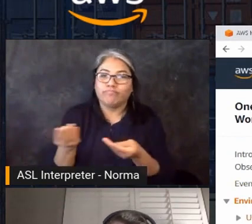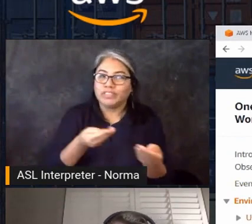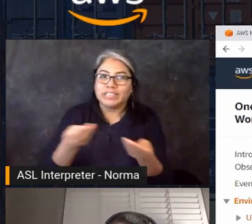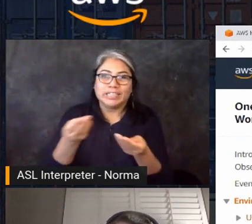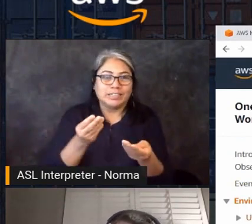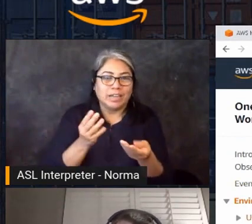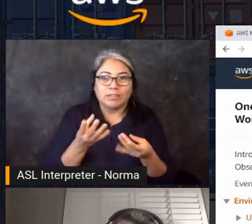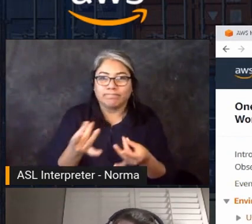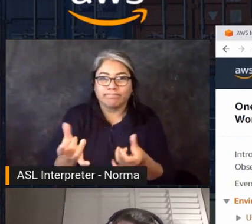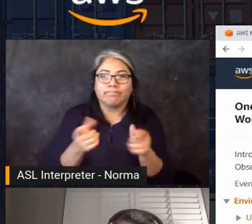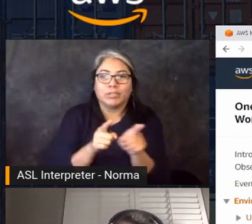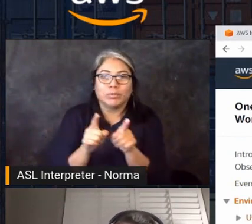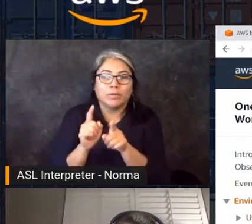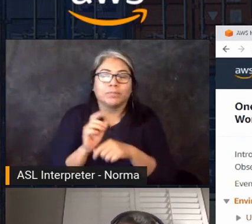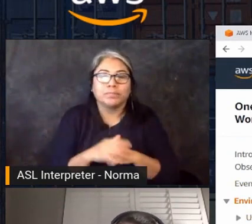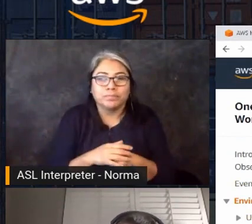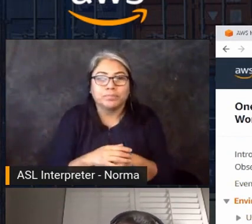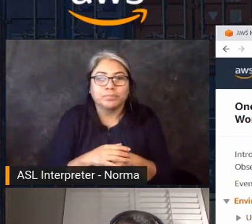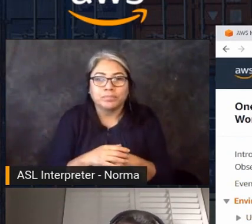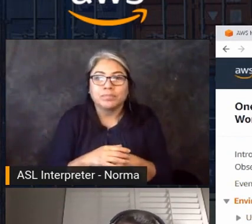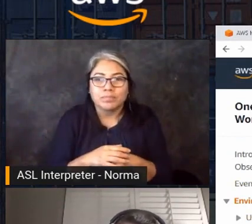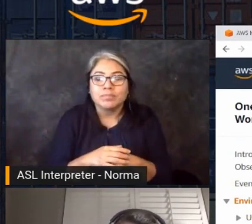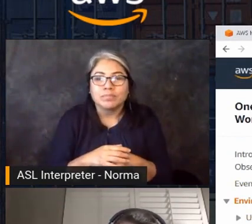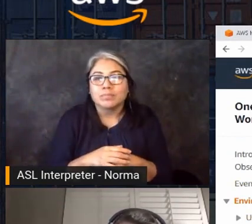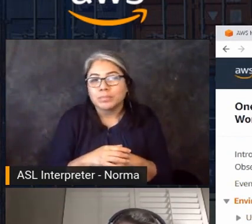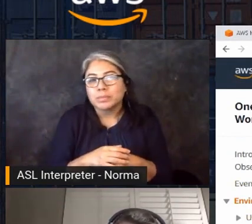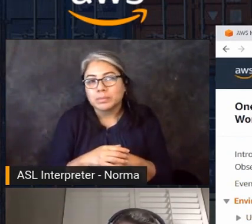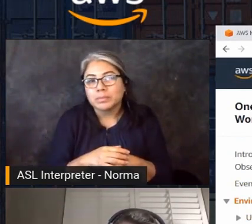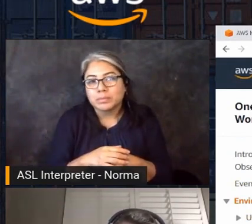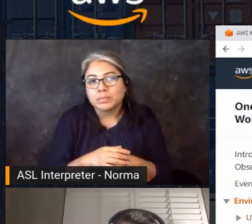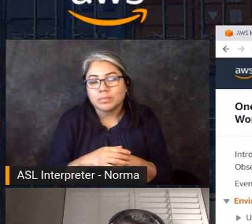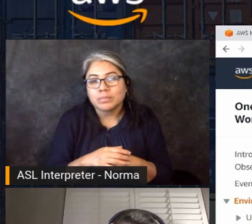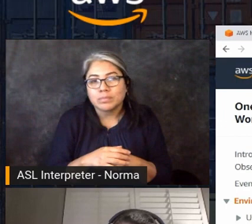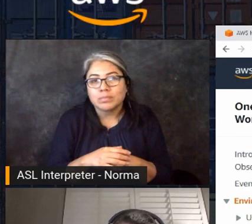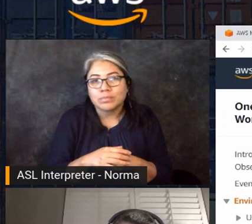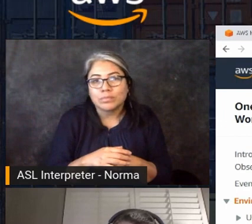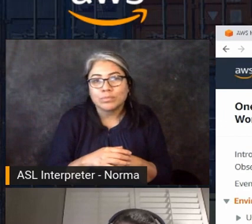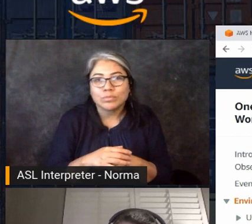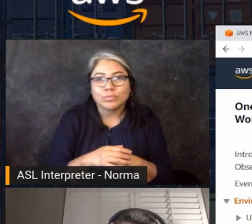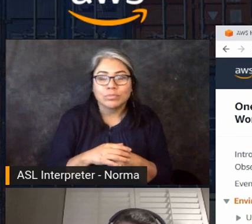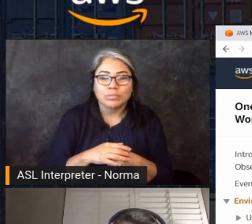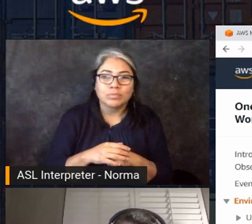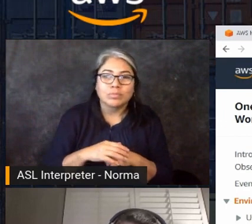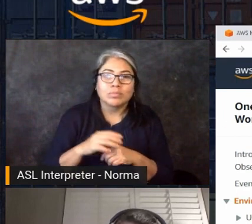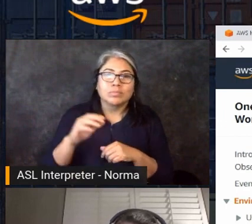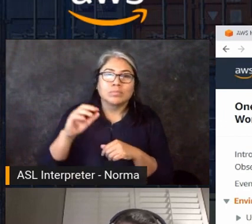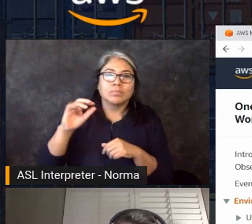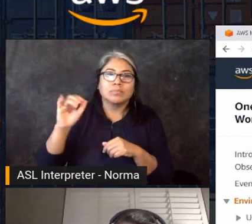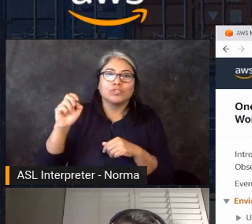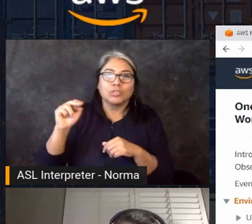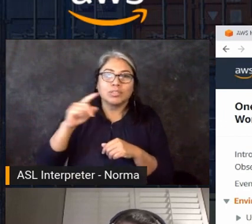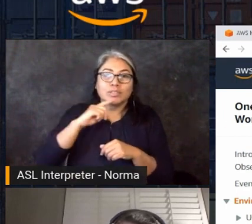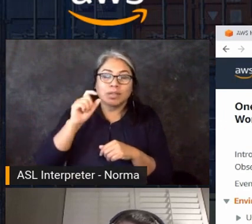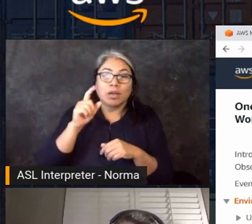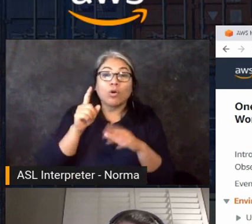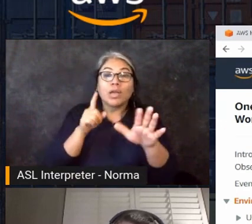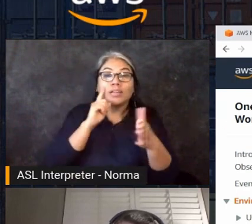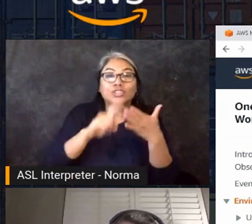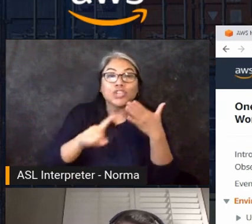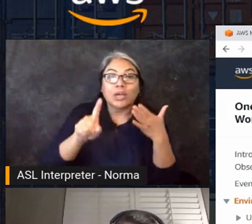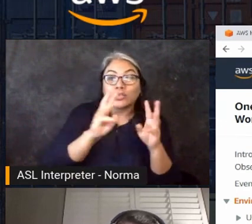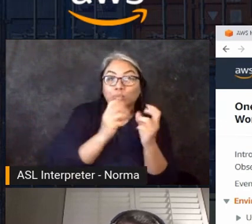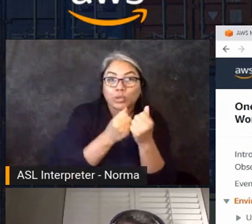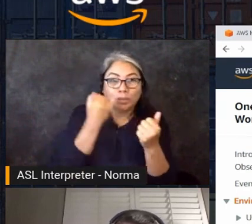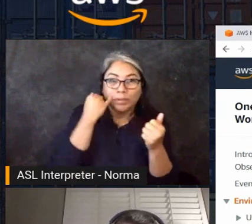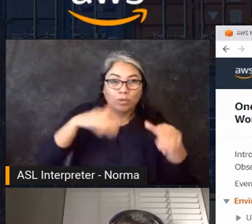haven't already. I just put the link in chat so everyone can head over there and block out some time to run through it. It looks like there's a ton of difference. I see Node Oh